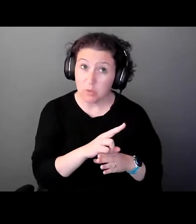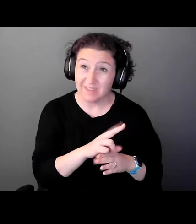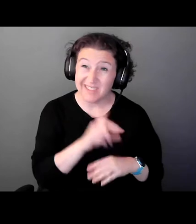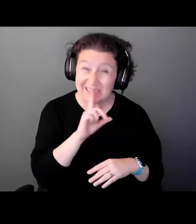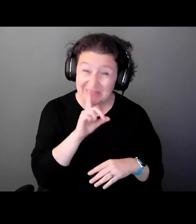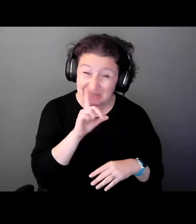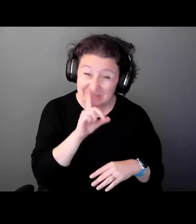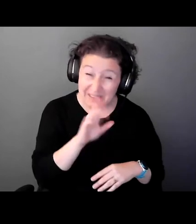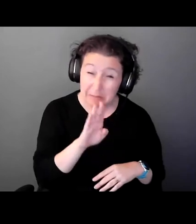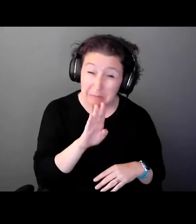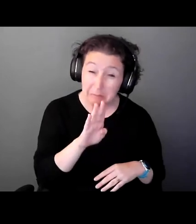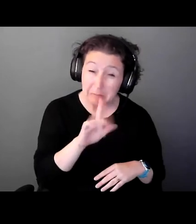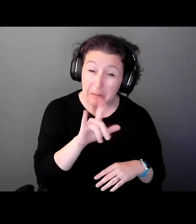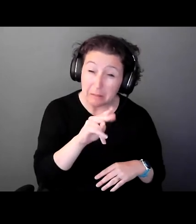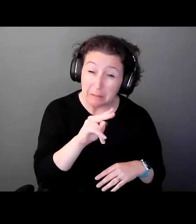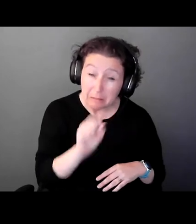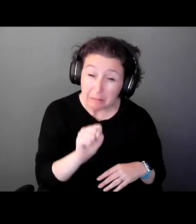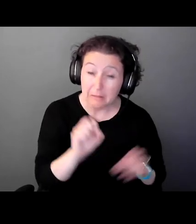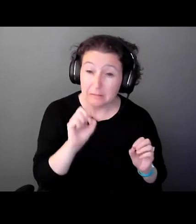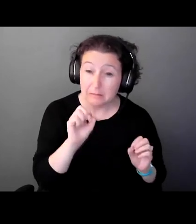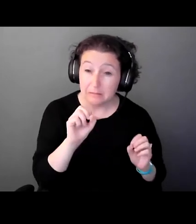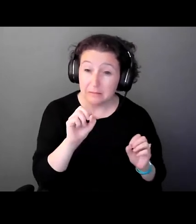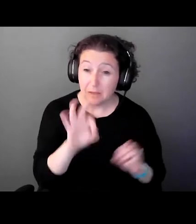billions of